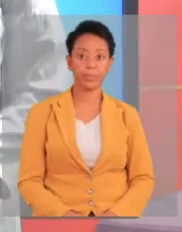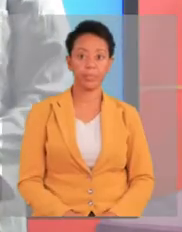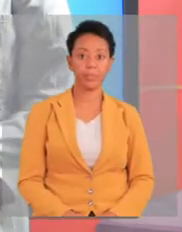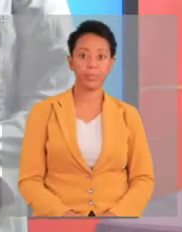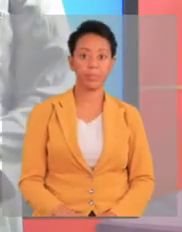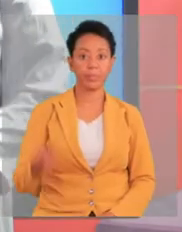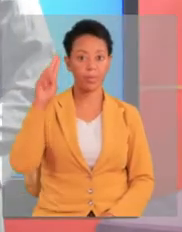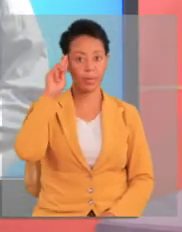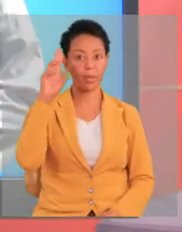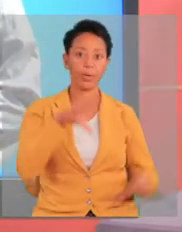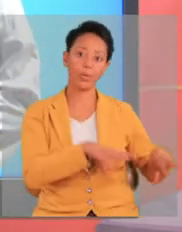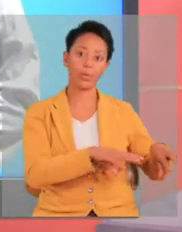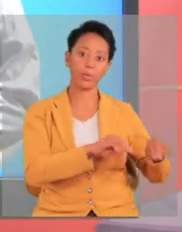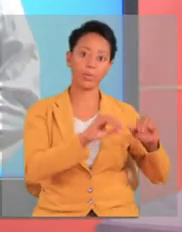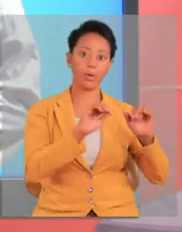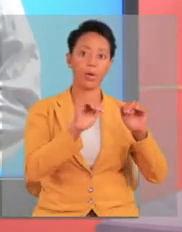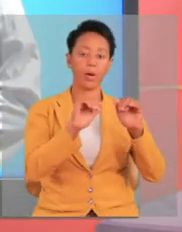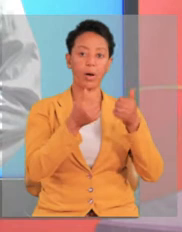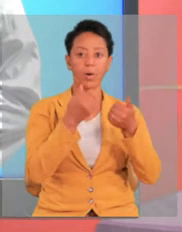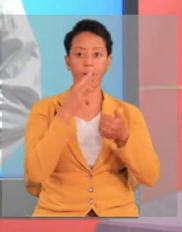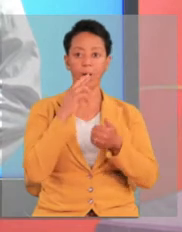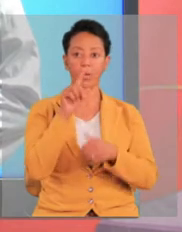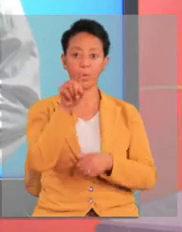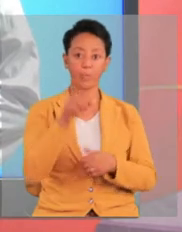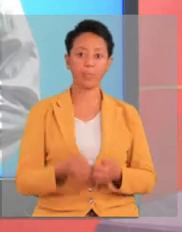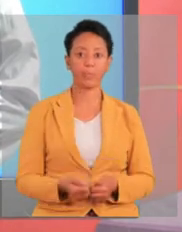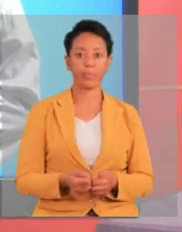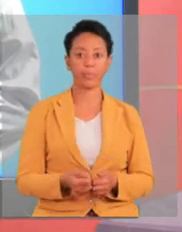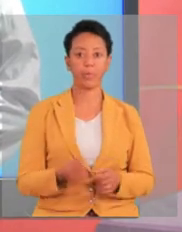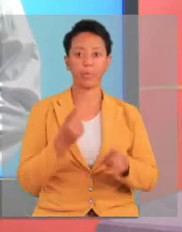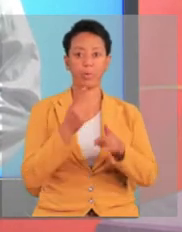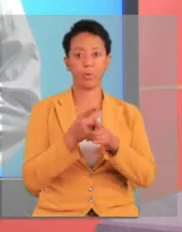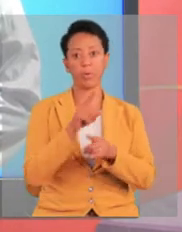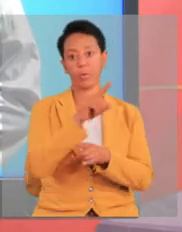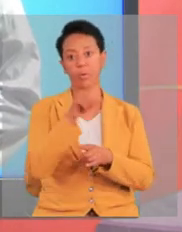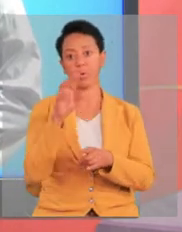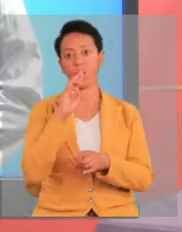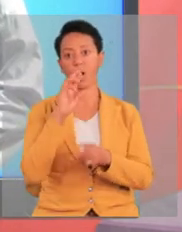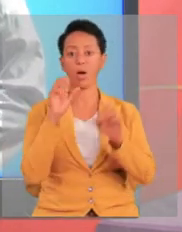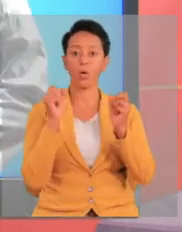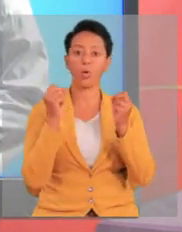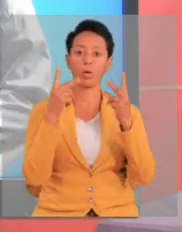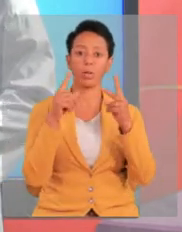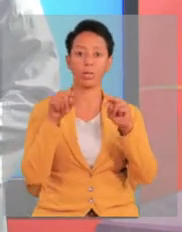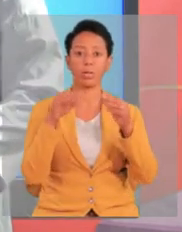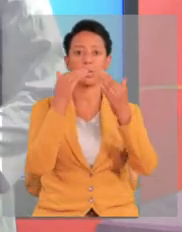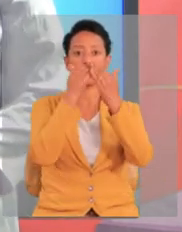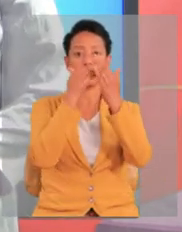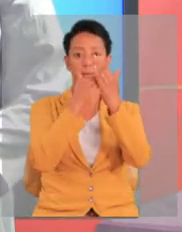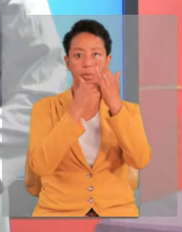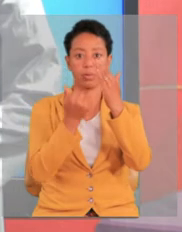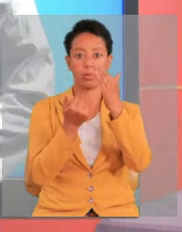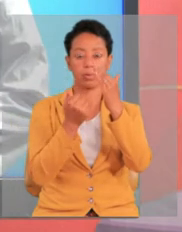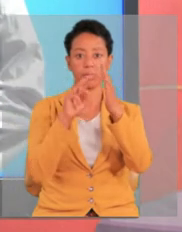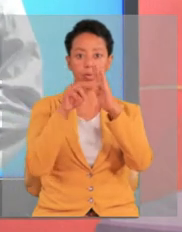Hello students, how have you been? I'm sure you are okay. Our lesson topic for today, that's